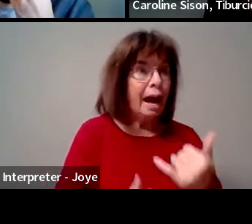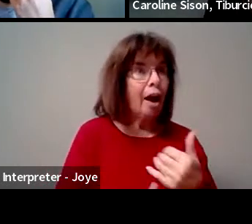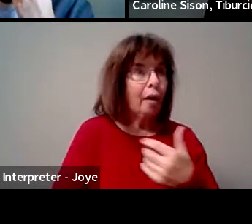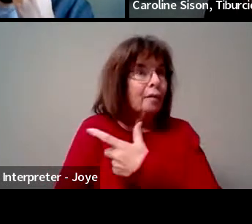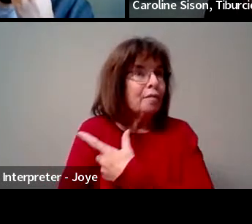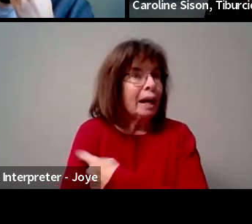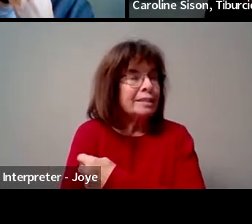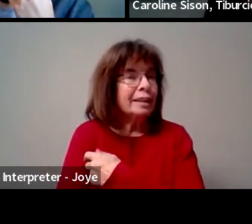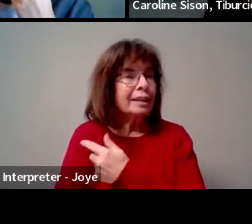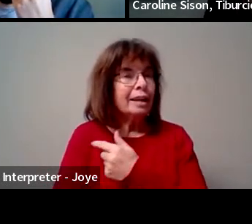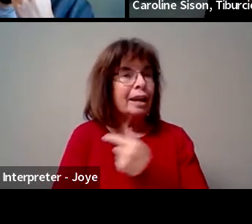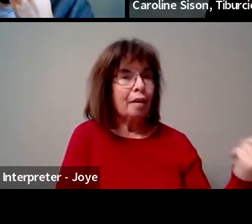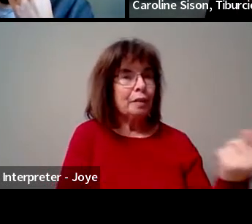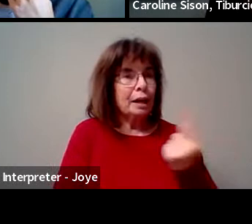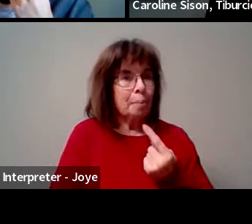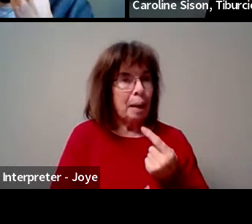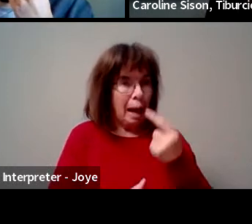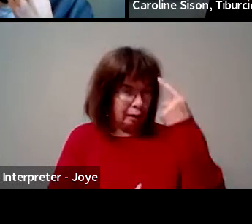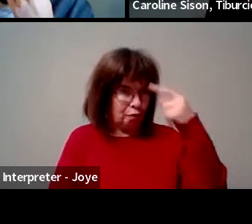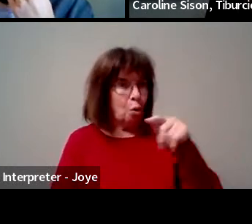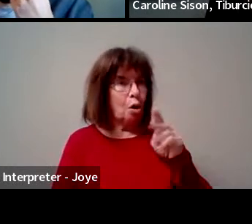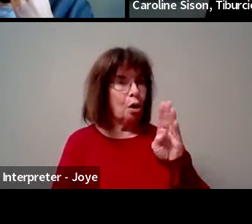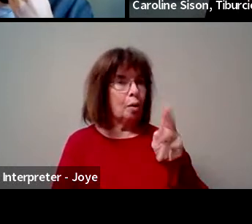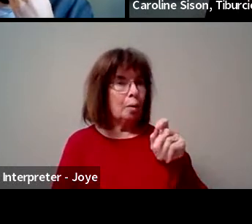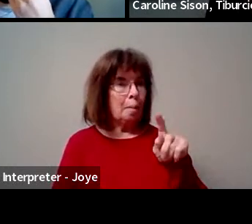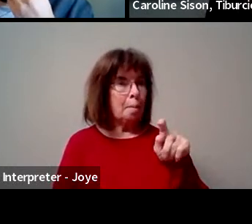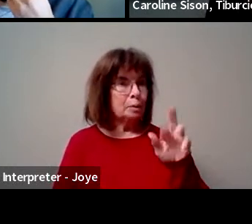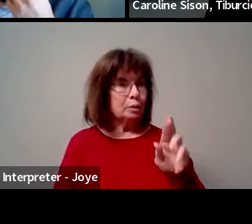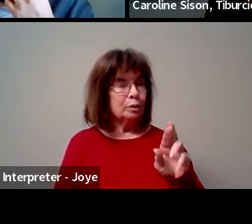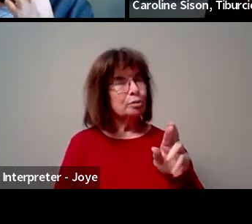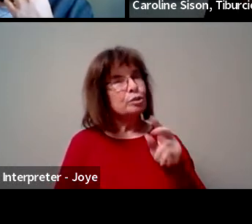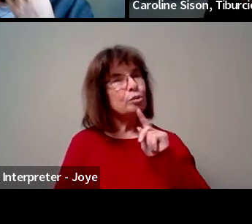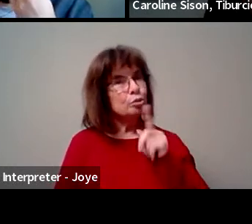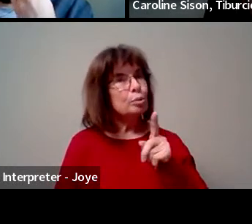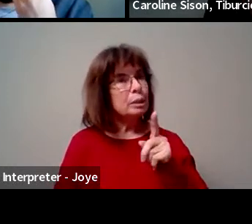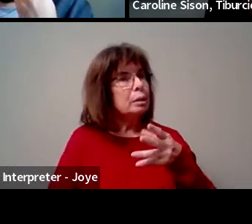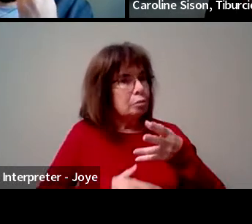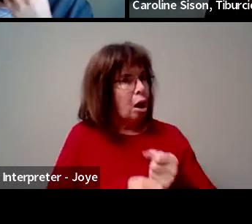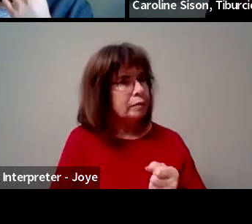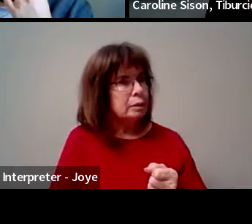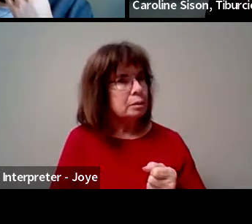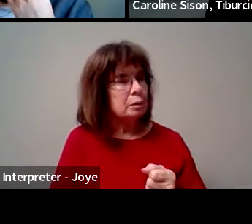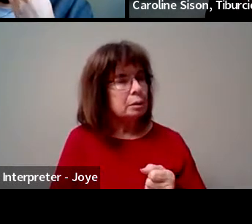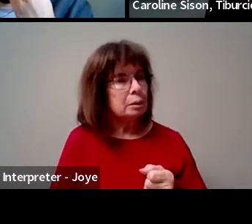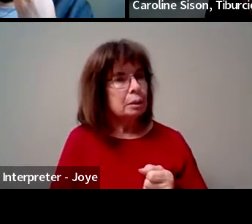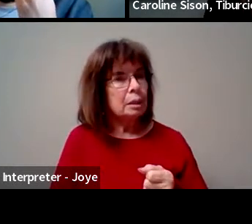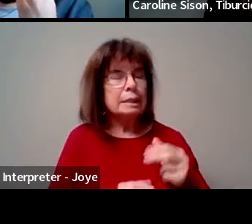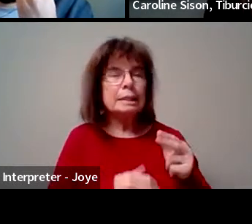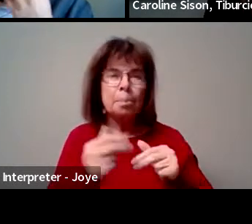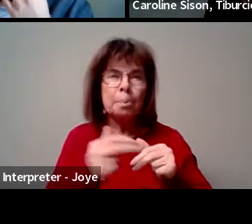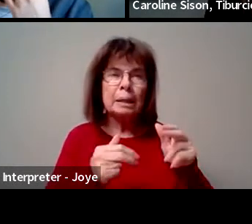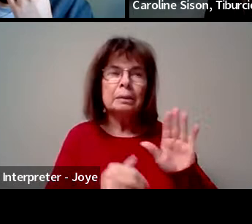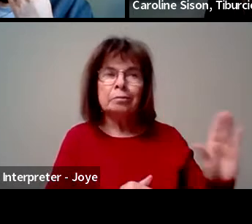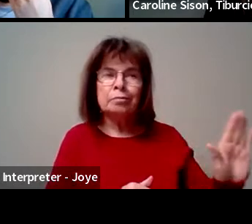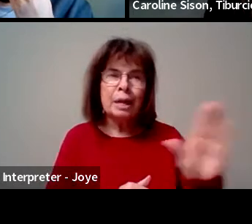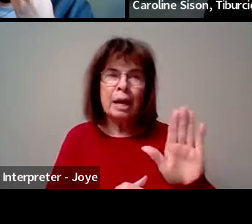and also they come back for their boosters. So it's the confidence, the building of the